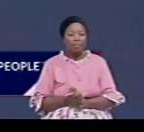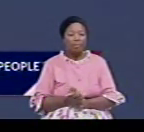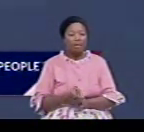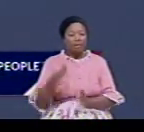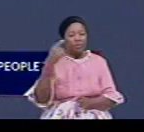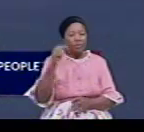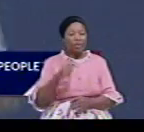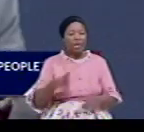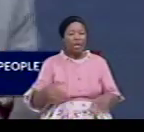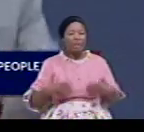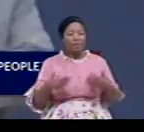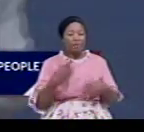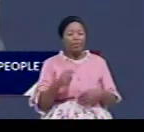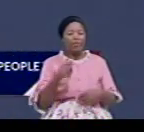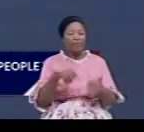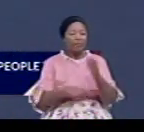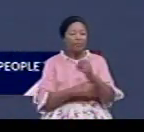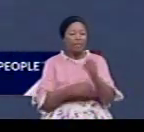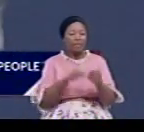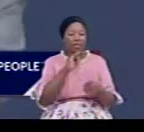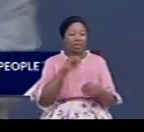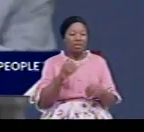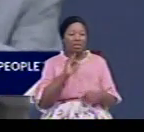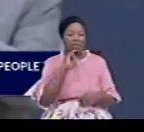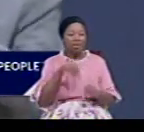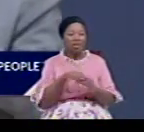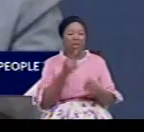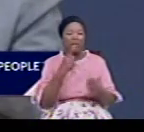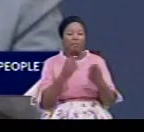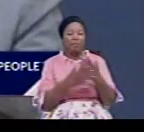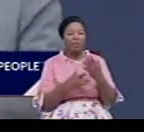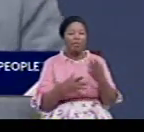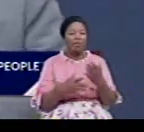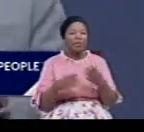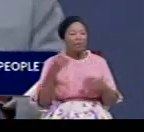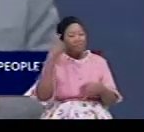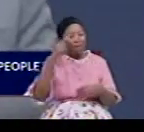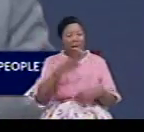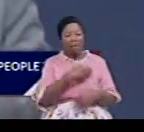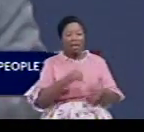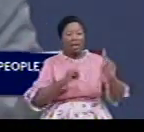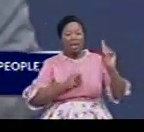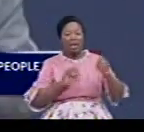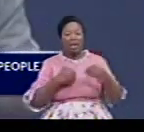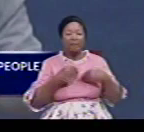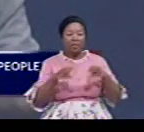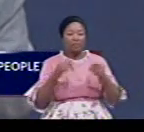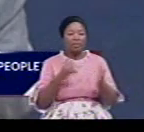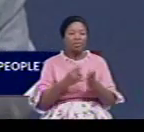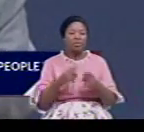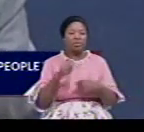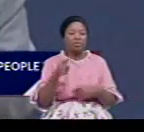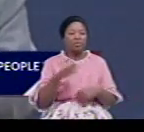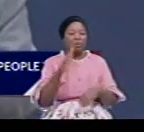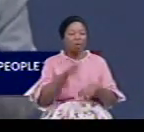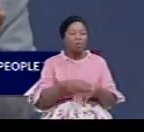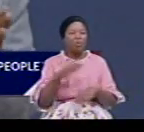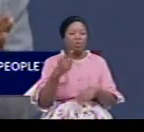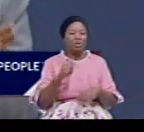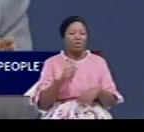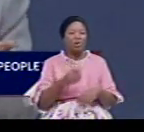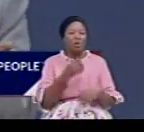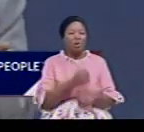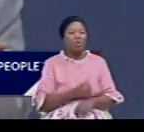the blood, and I have given it to you upon the altar to make